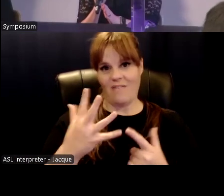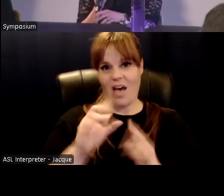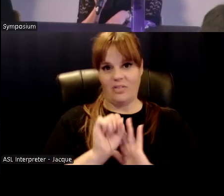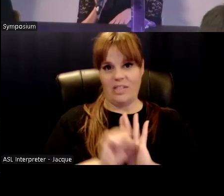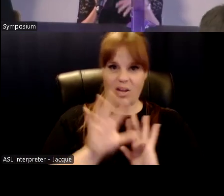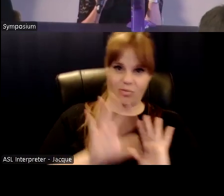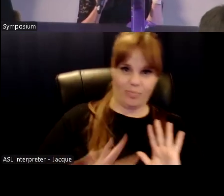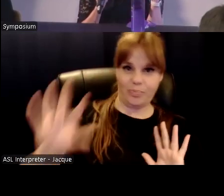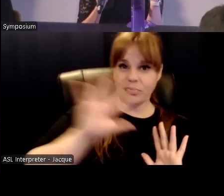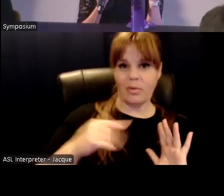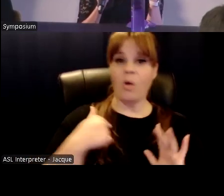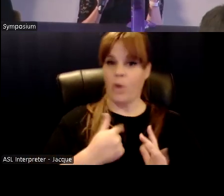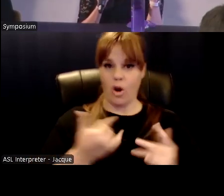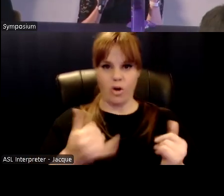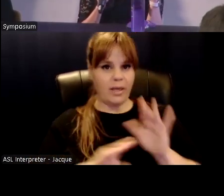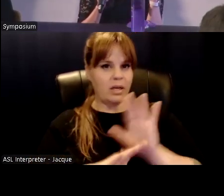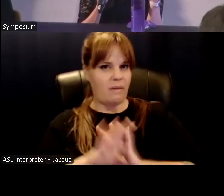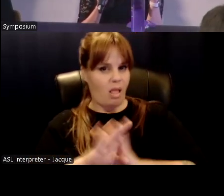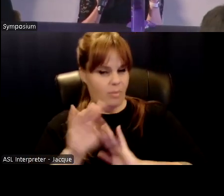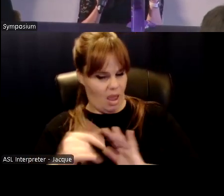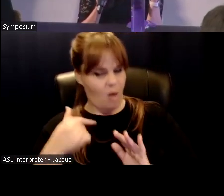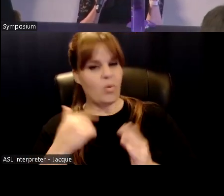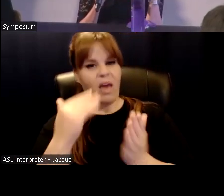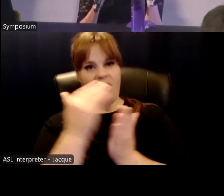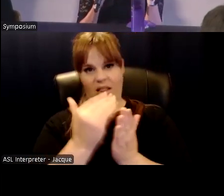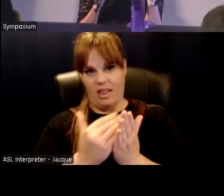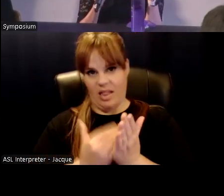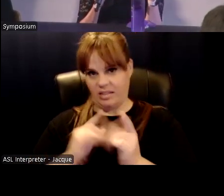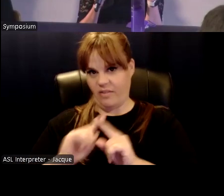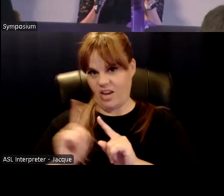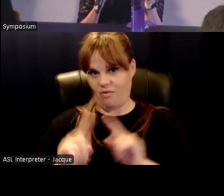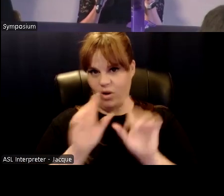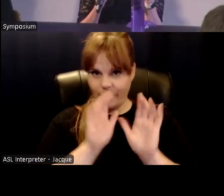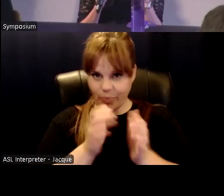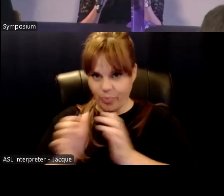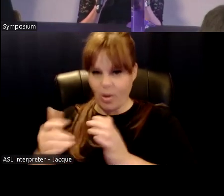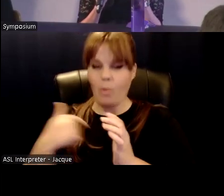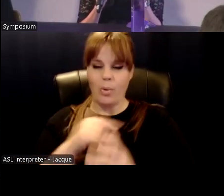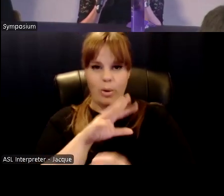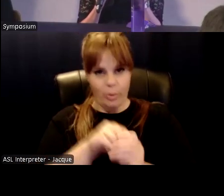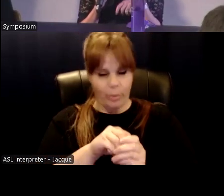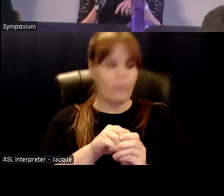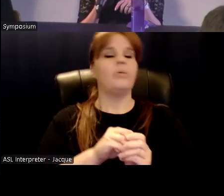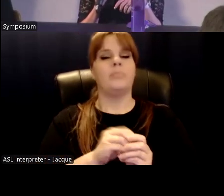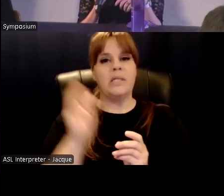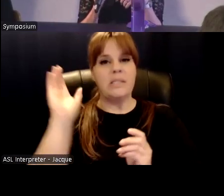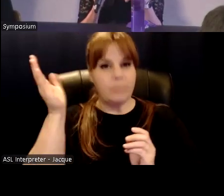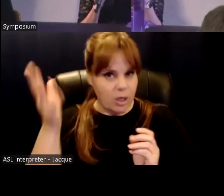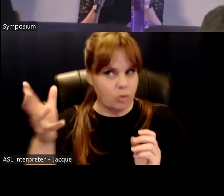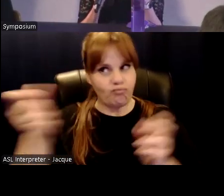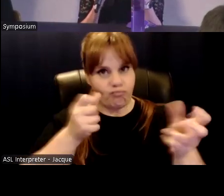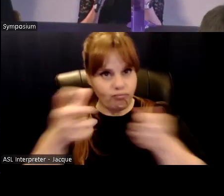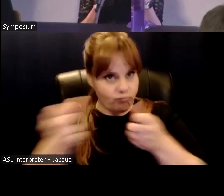currently developing that. We have a list of modules we'd like to include and some speakers that we want to include in this. And